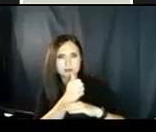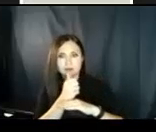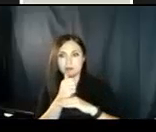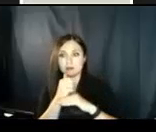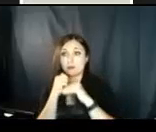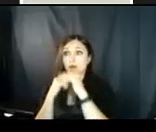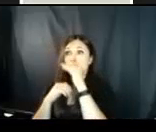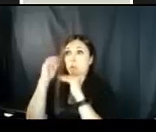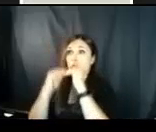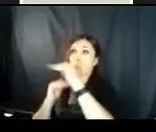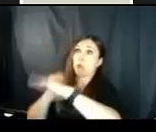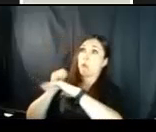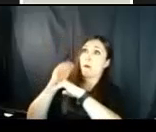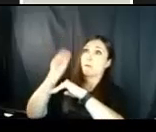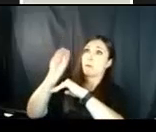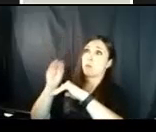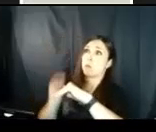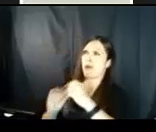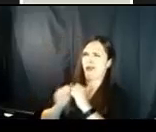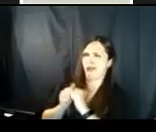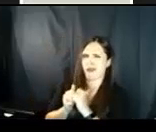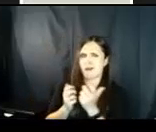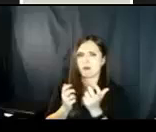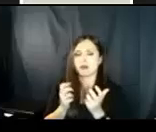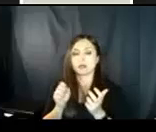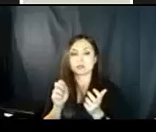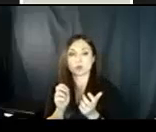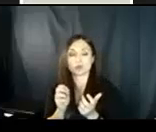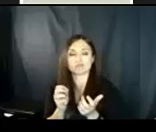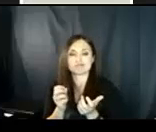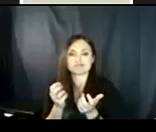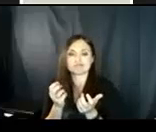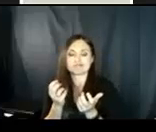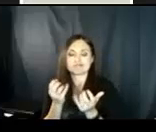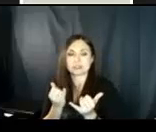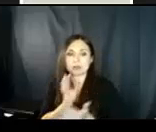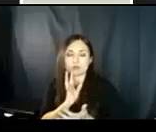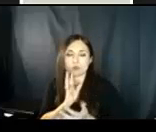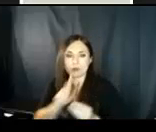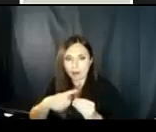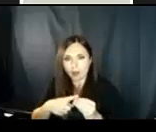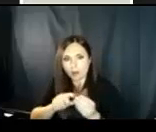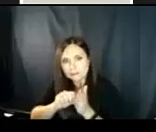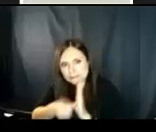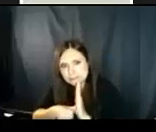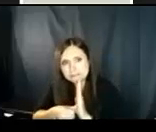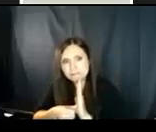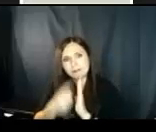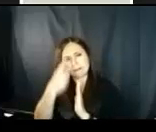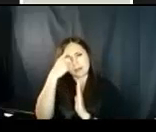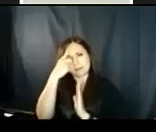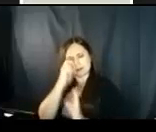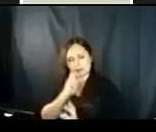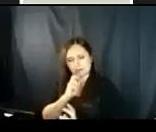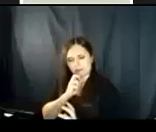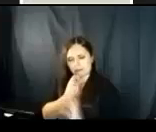lessons. And so I want to talk about three especially, engage, again, your mind thinking about student engagement.